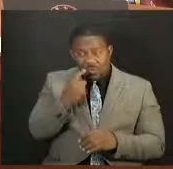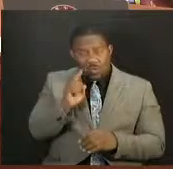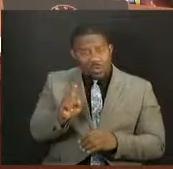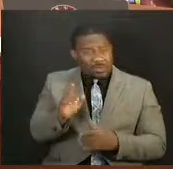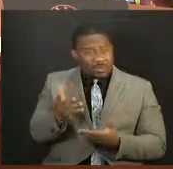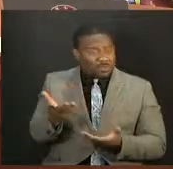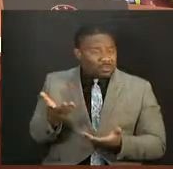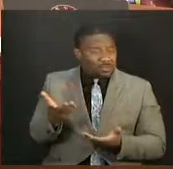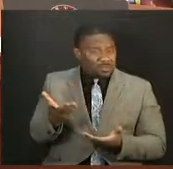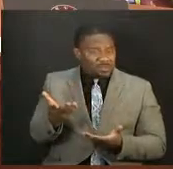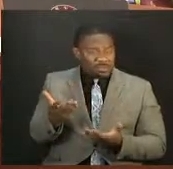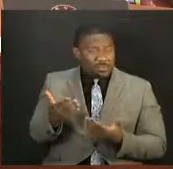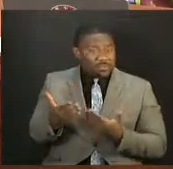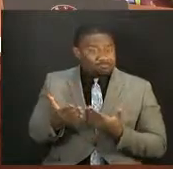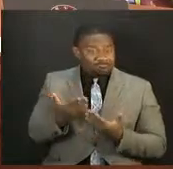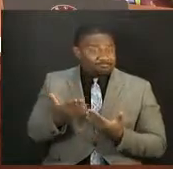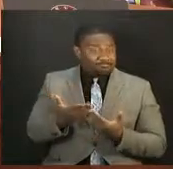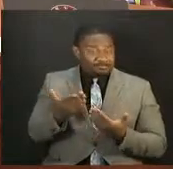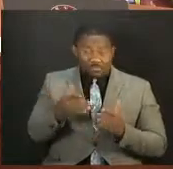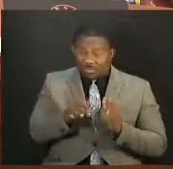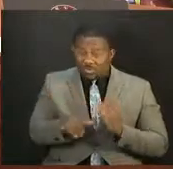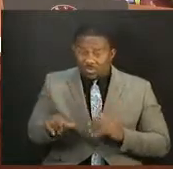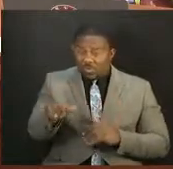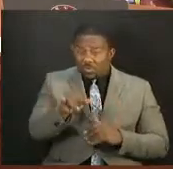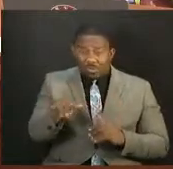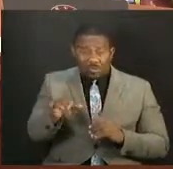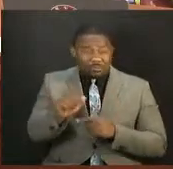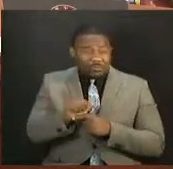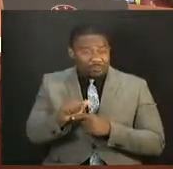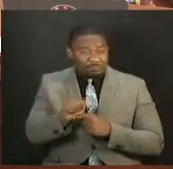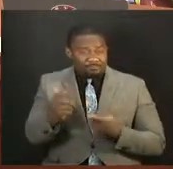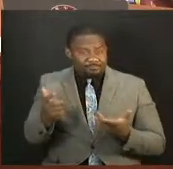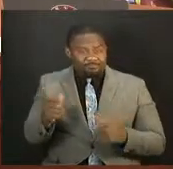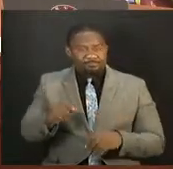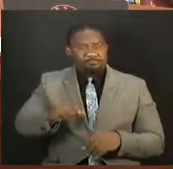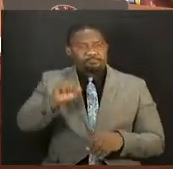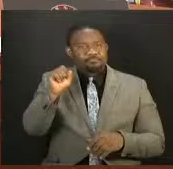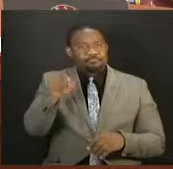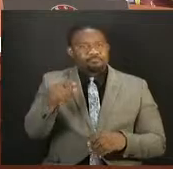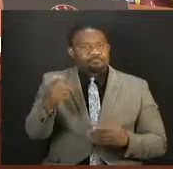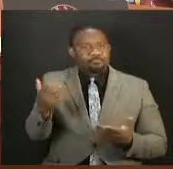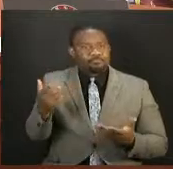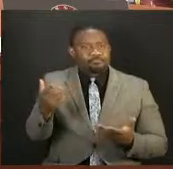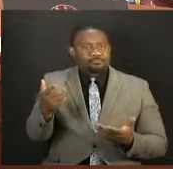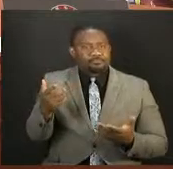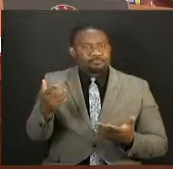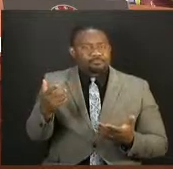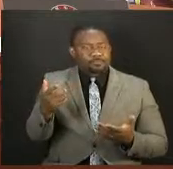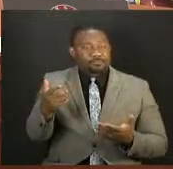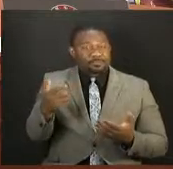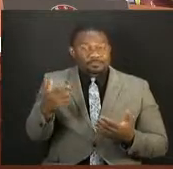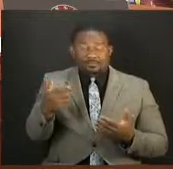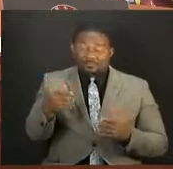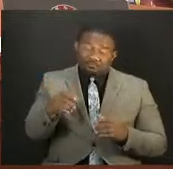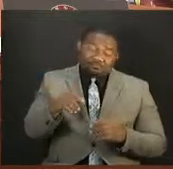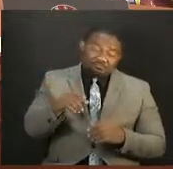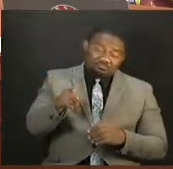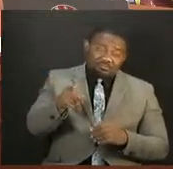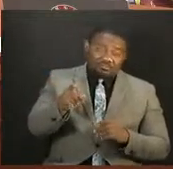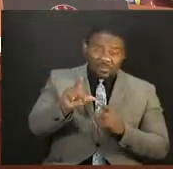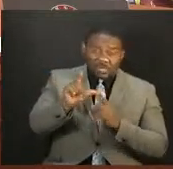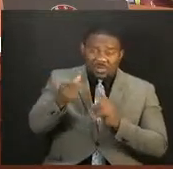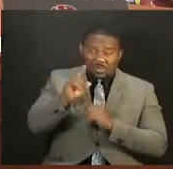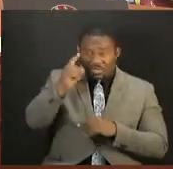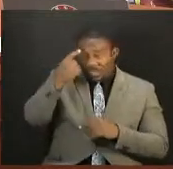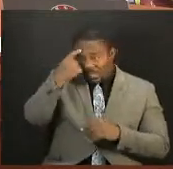common practice. Questions have been asked today of the Minister for Local Government, and he is here to